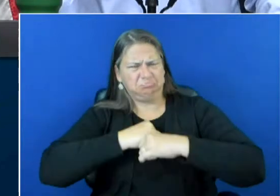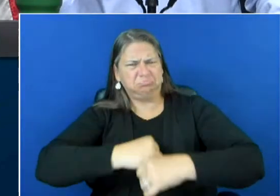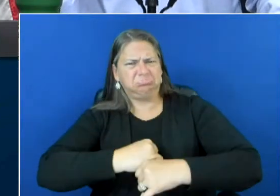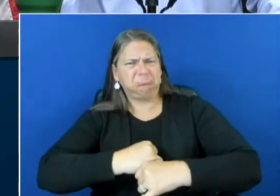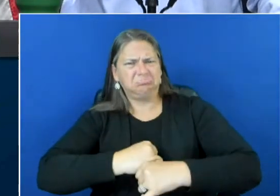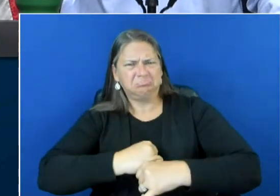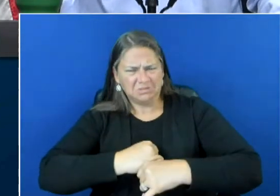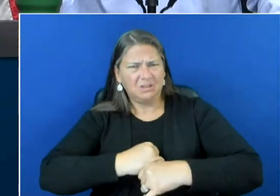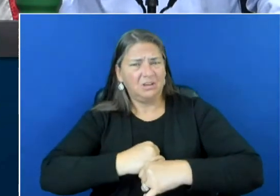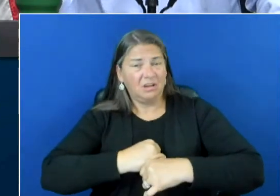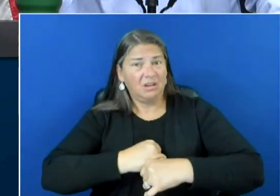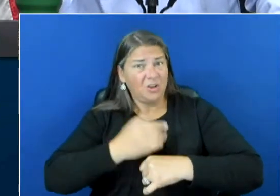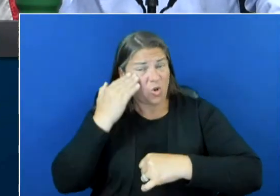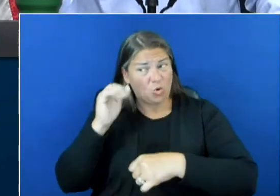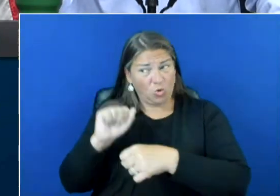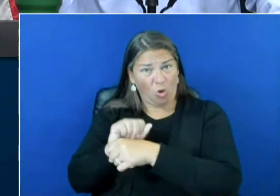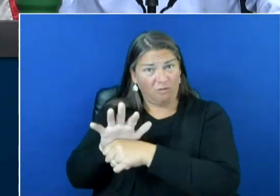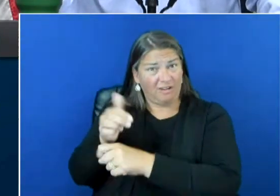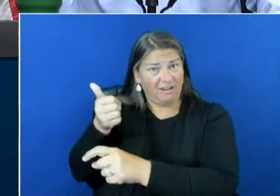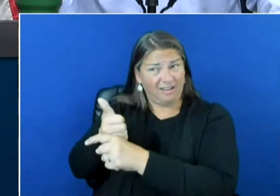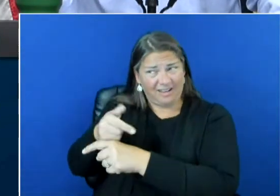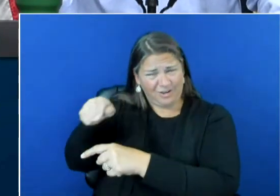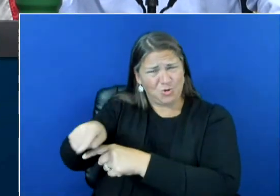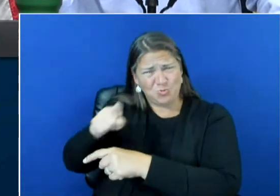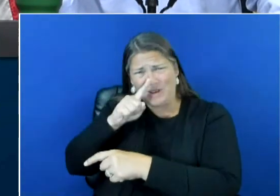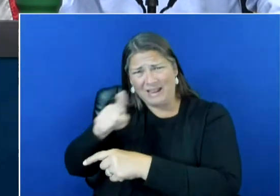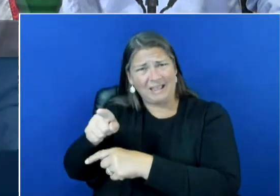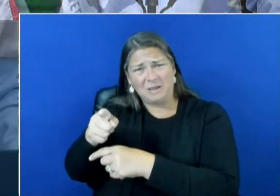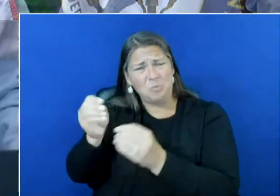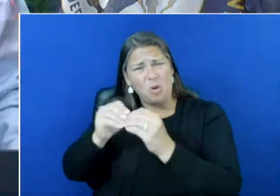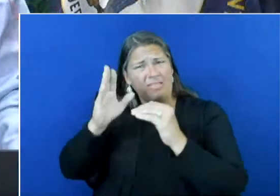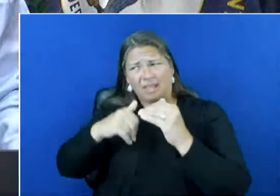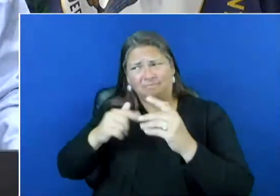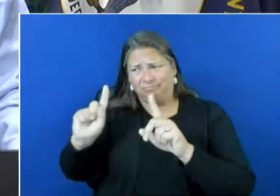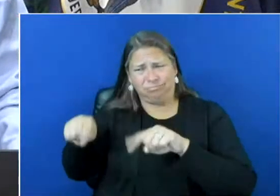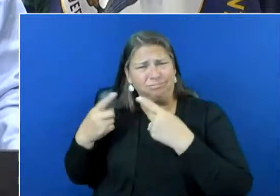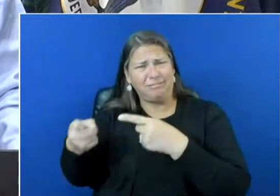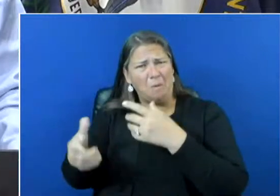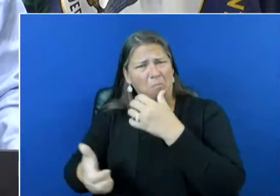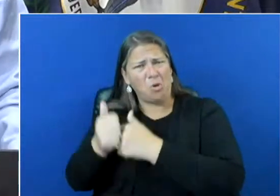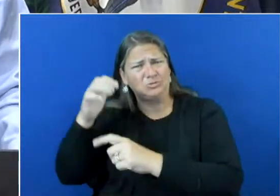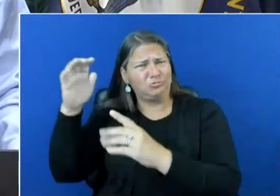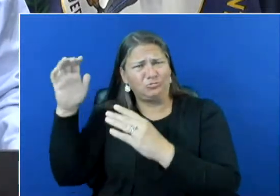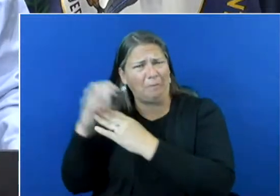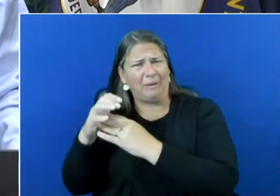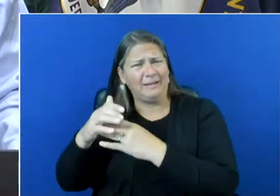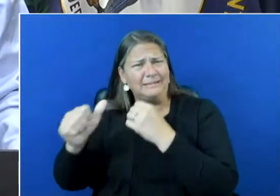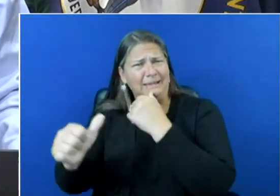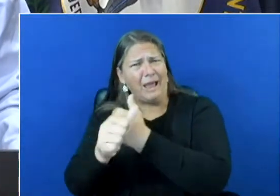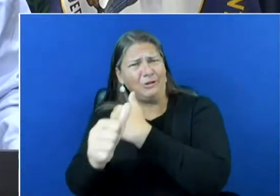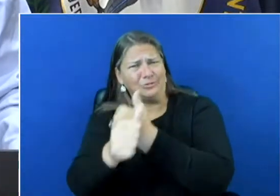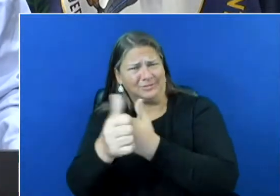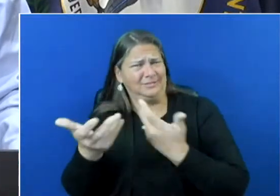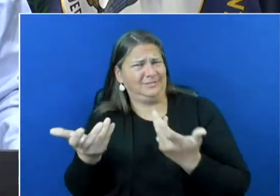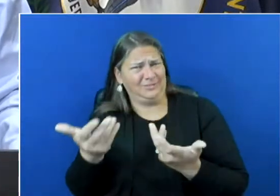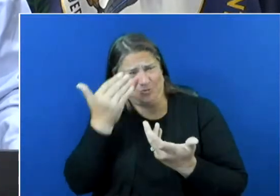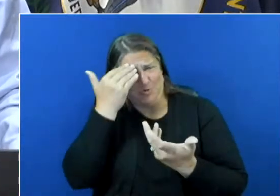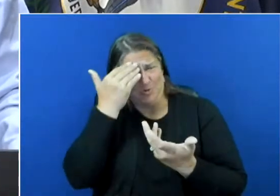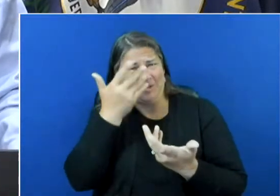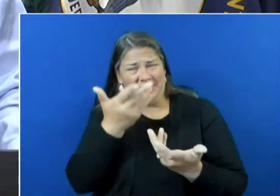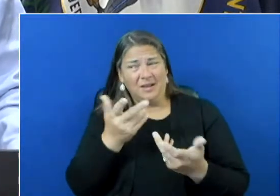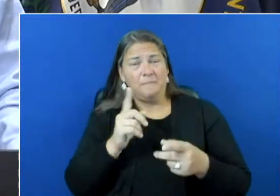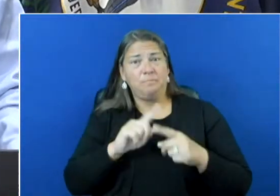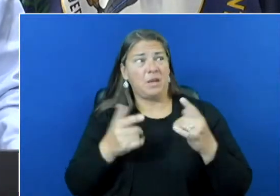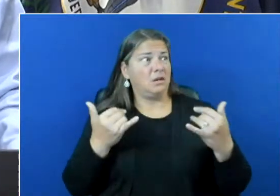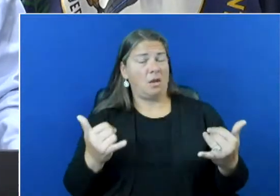us in our lifetime. You know, that means half of all the people that you interact with, if you're unvaccinated, have gotten